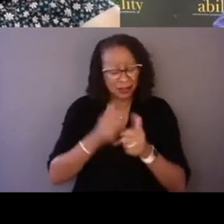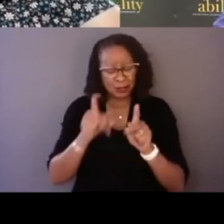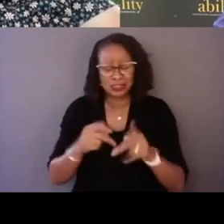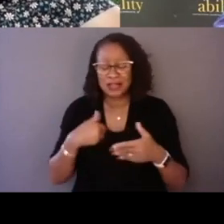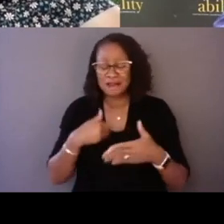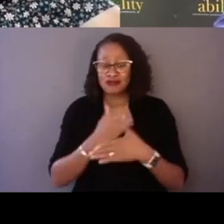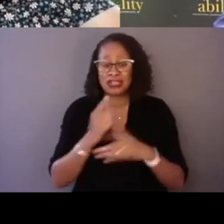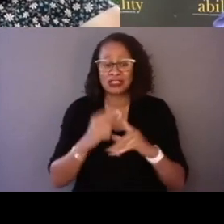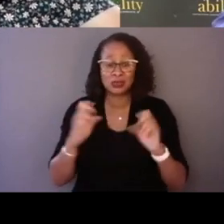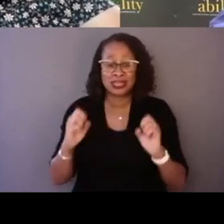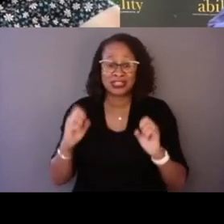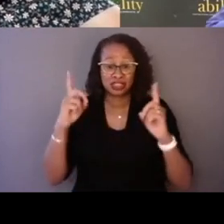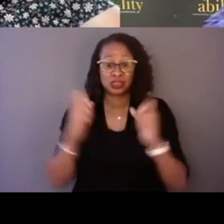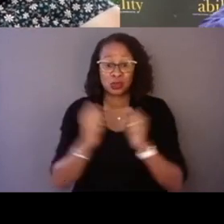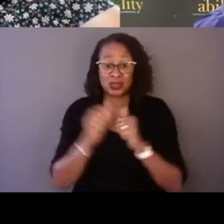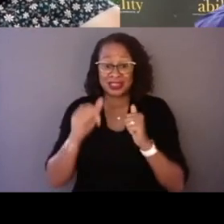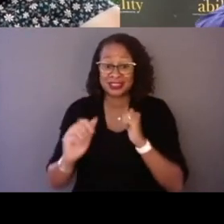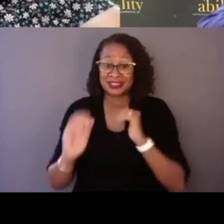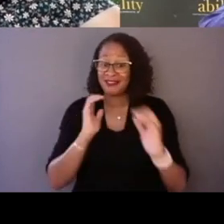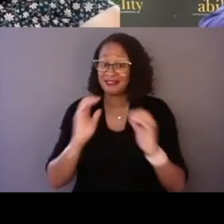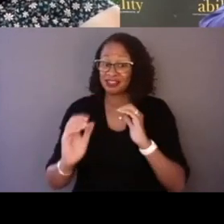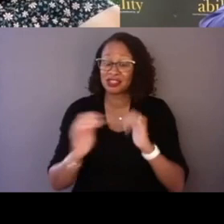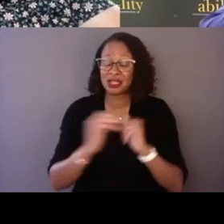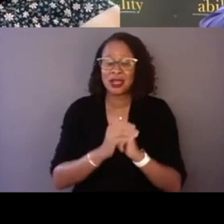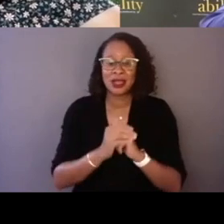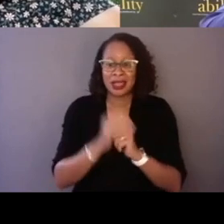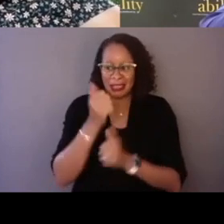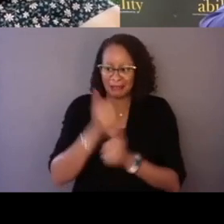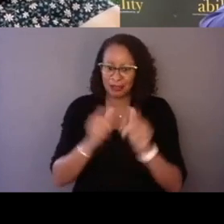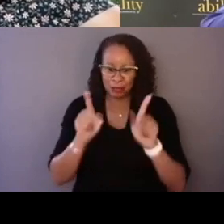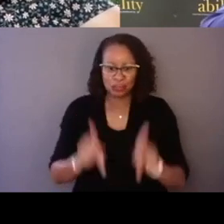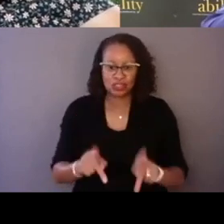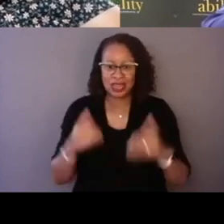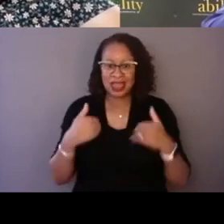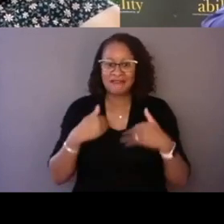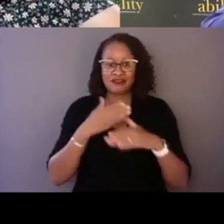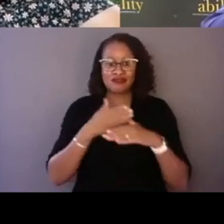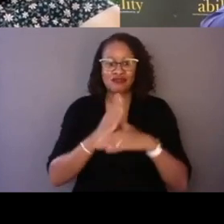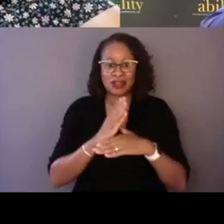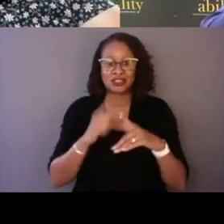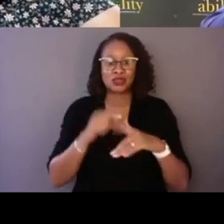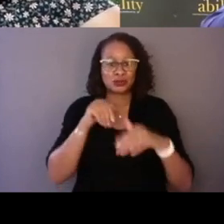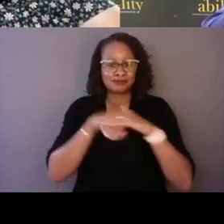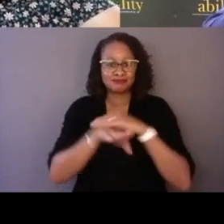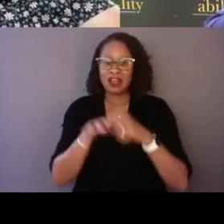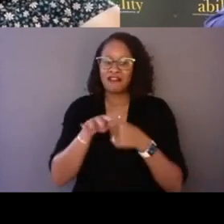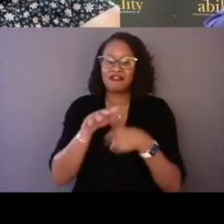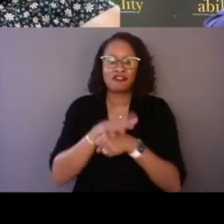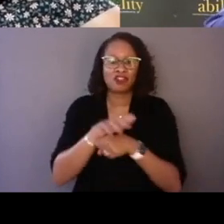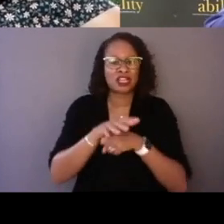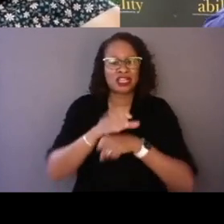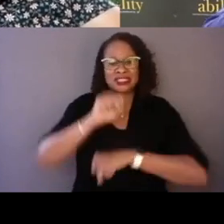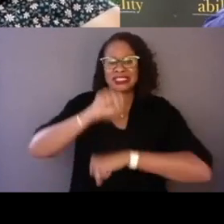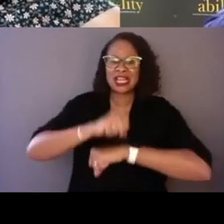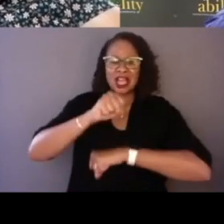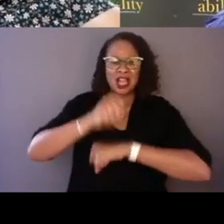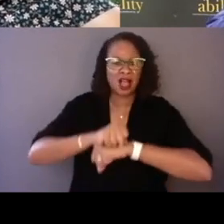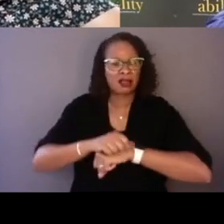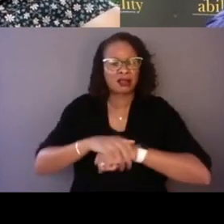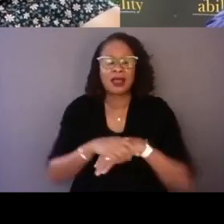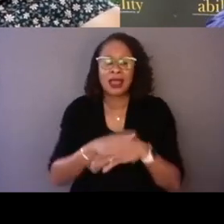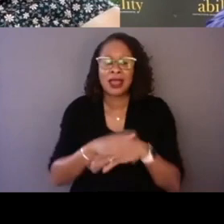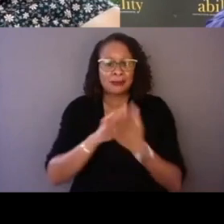terms of this conversation, doesn't every person have a right to attend fully a synagogue and be an